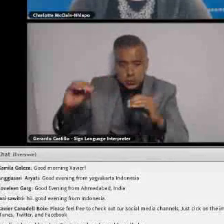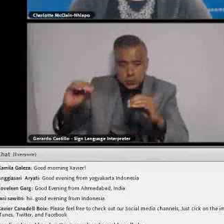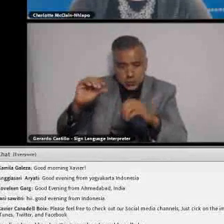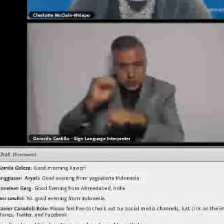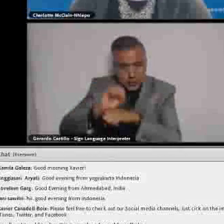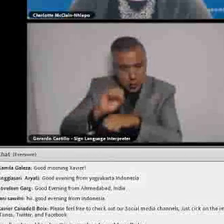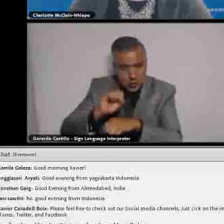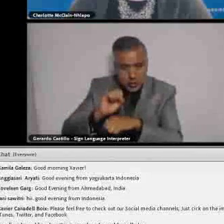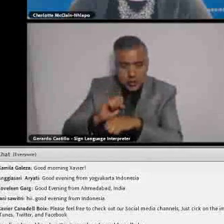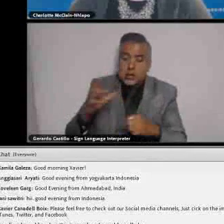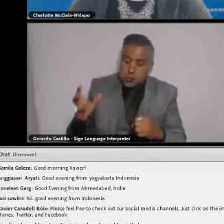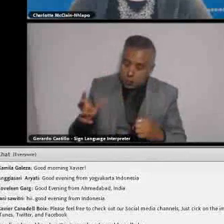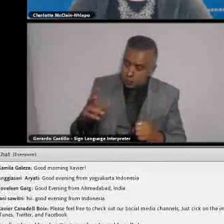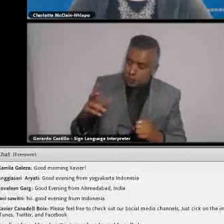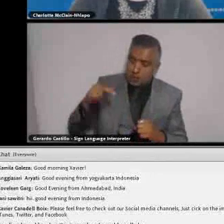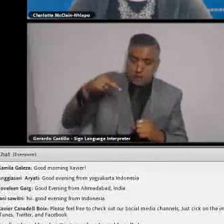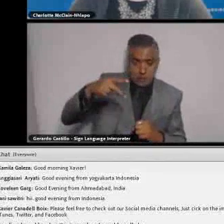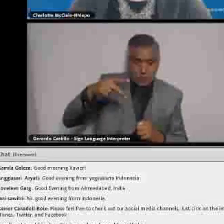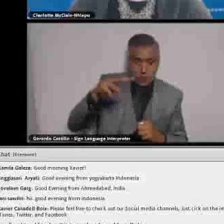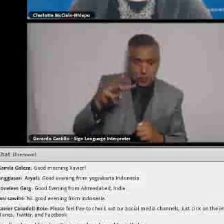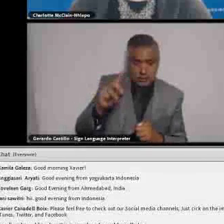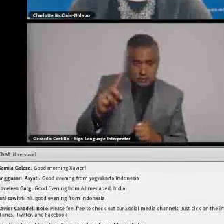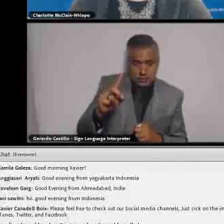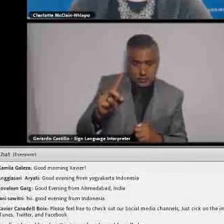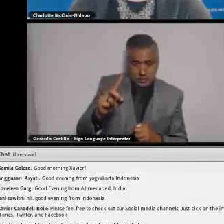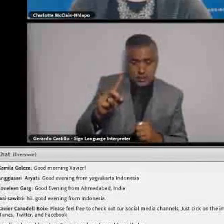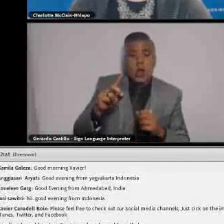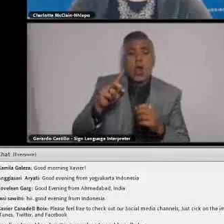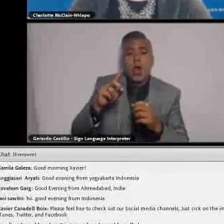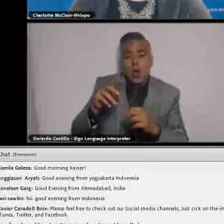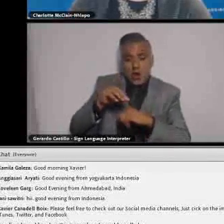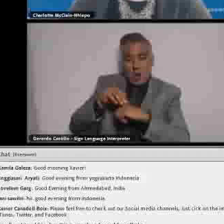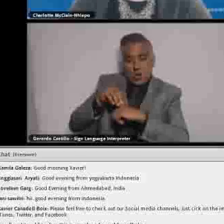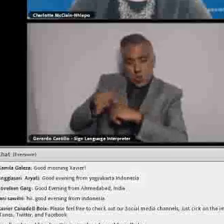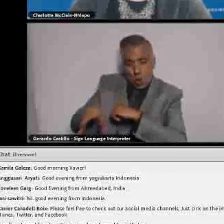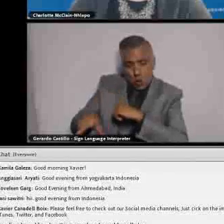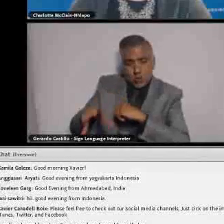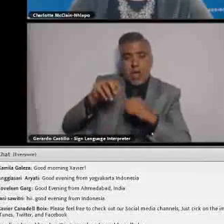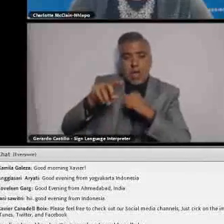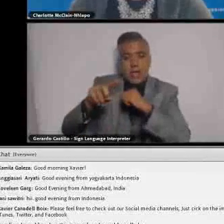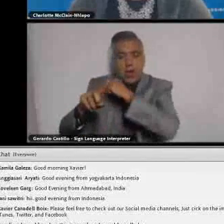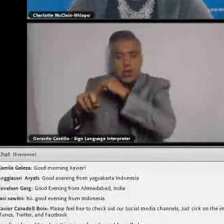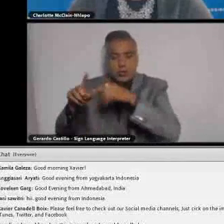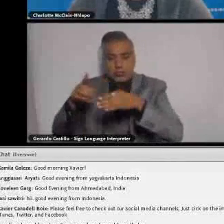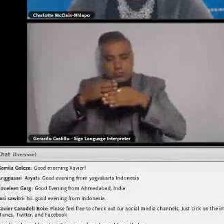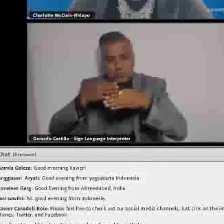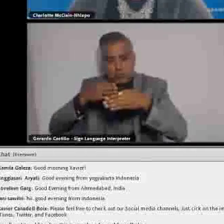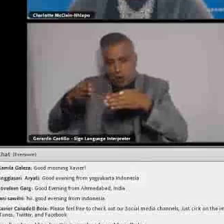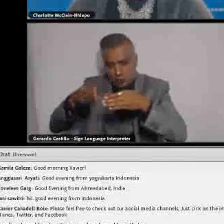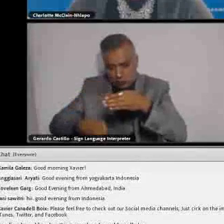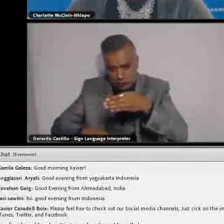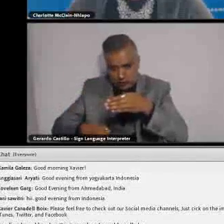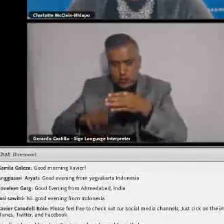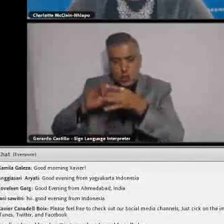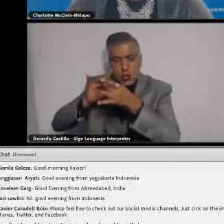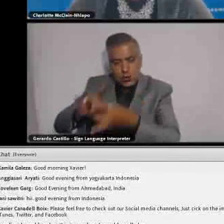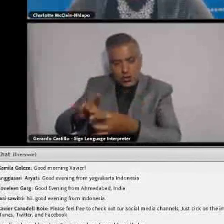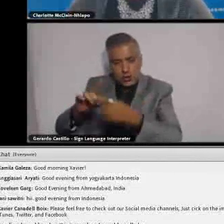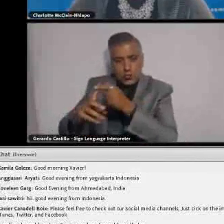we can see persons with disabilities, and the issue of disability is both a cause and a consequence of poverty.